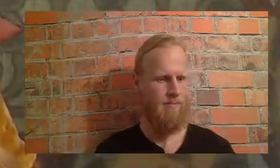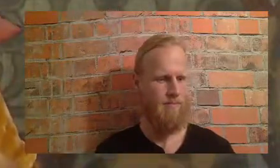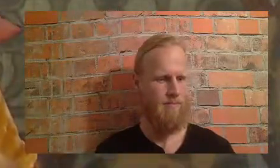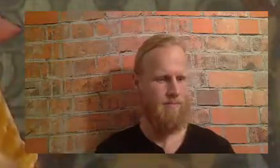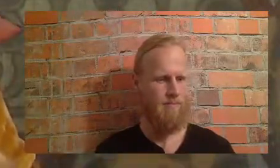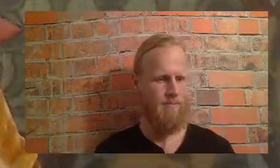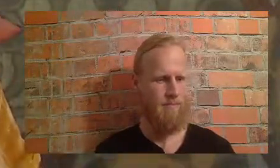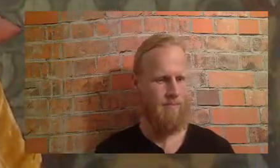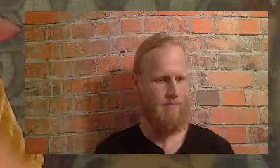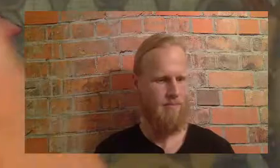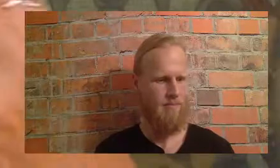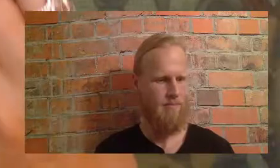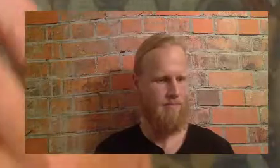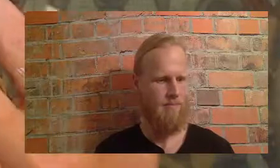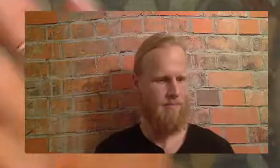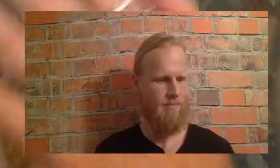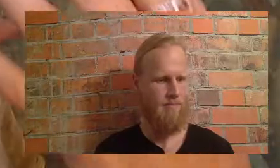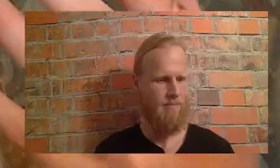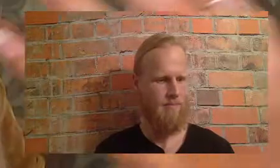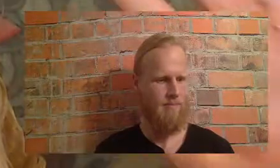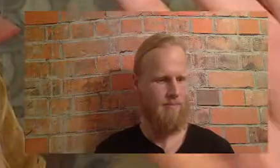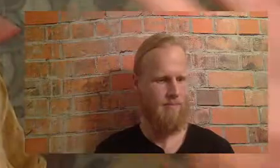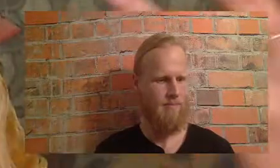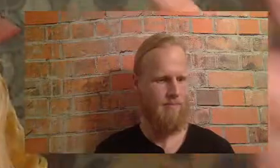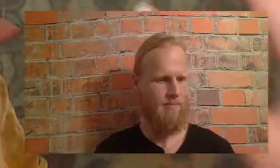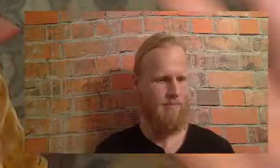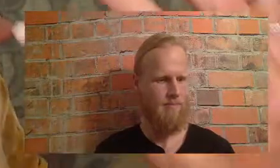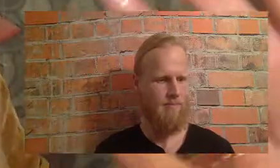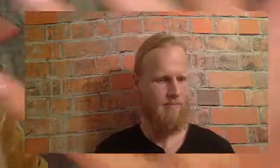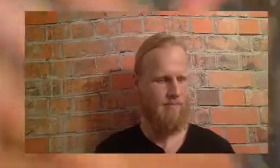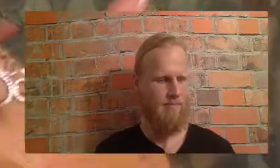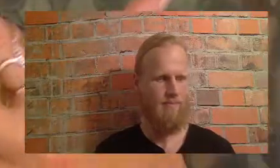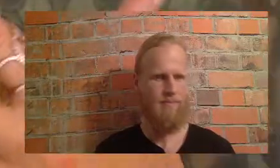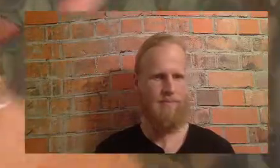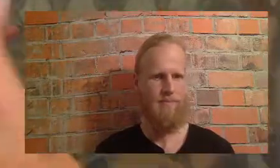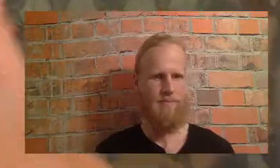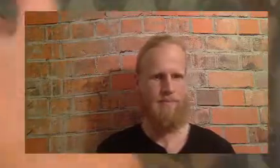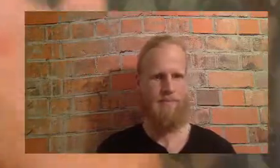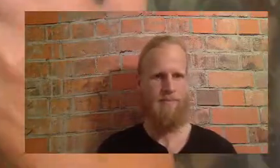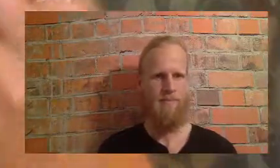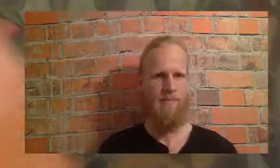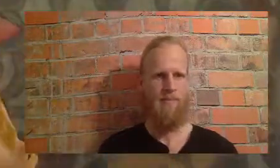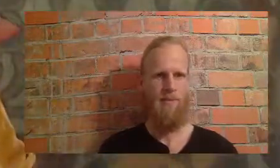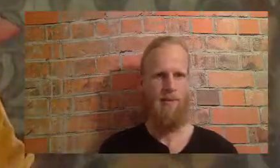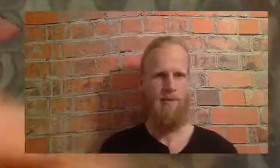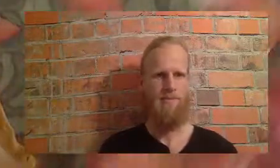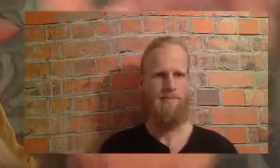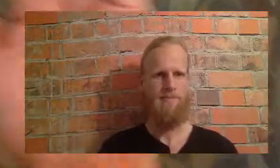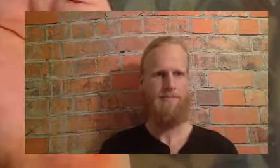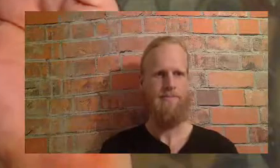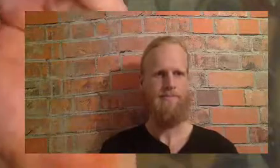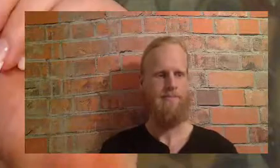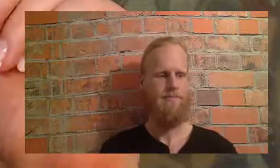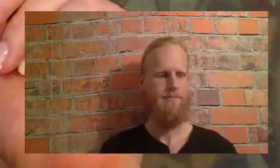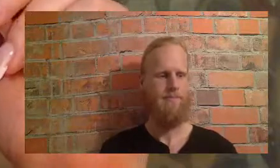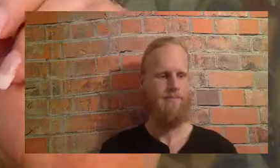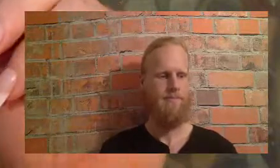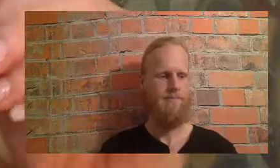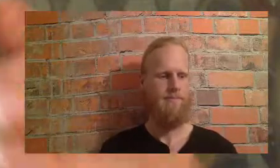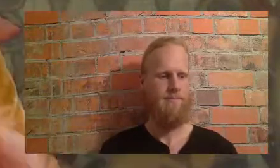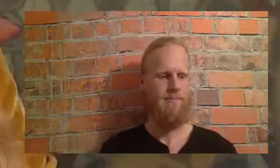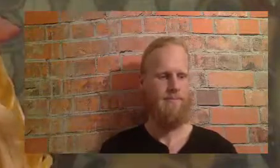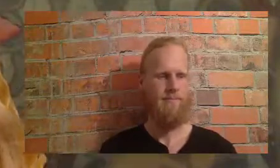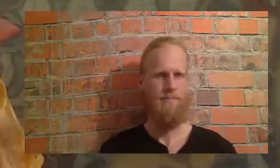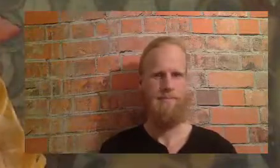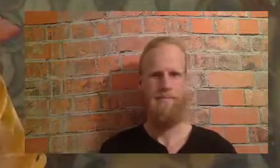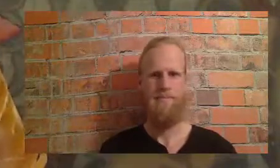physical pain is stored stress, fear, pain, and memory in the body. So we want to release that package of energy so